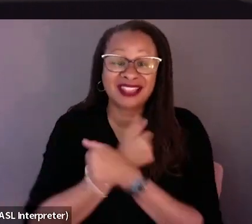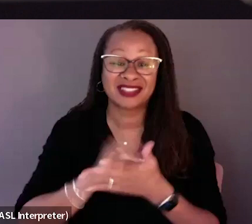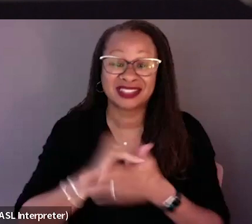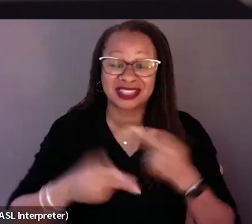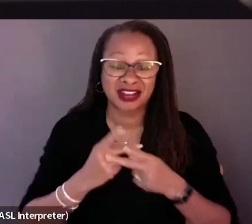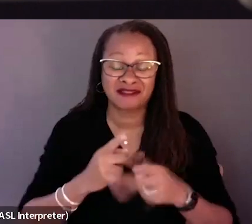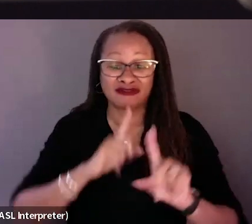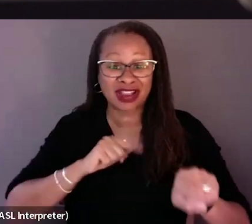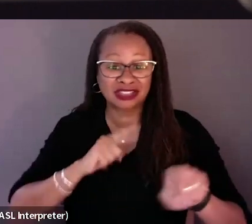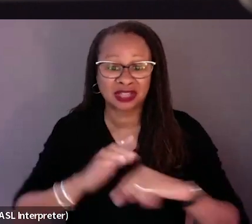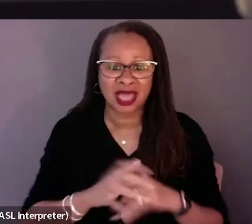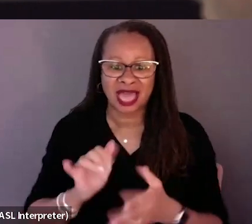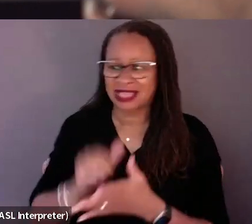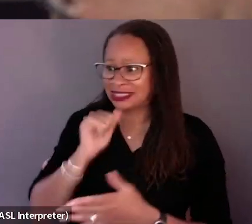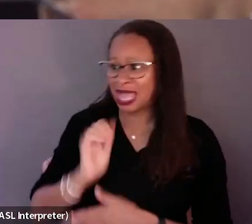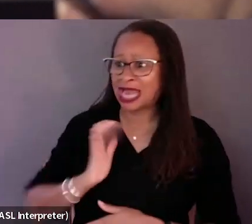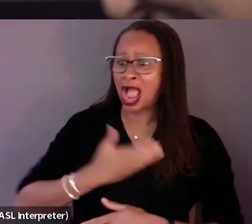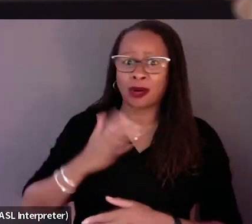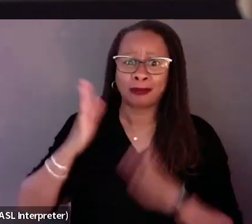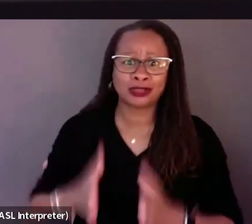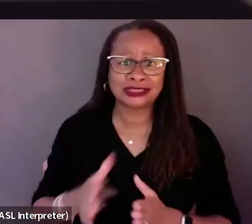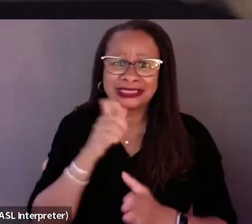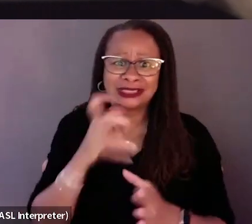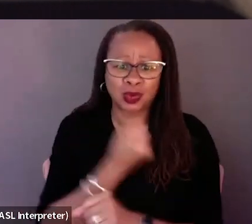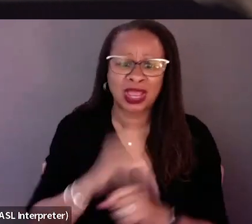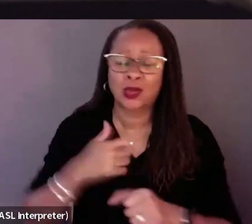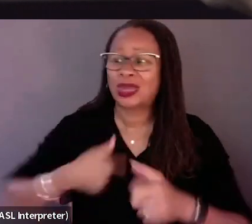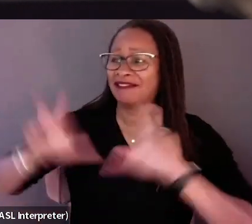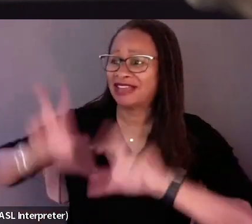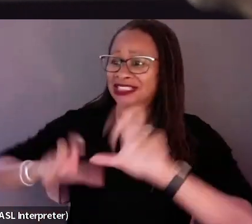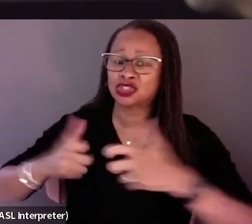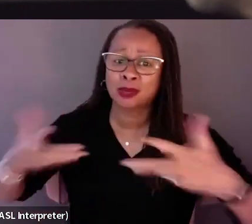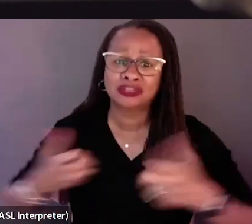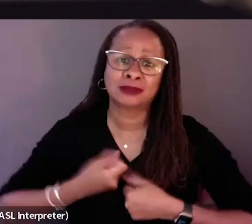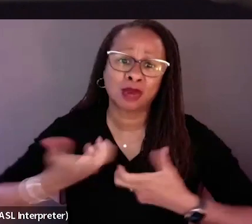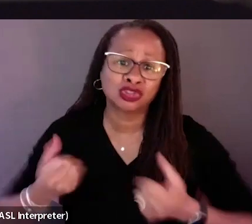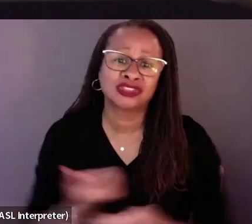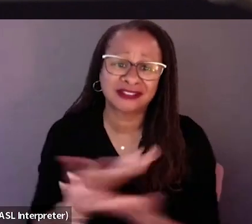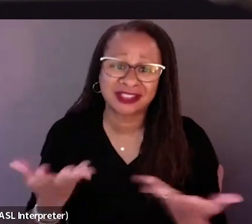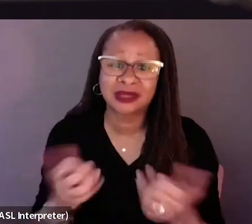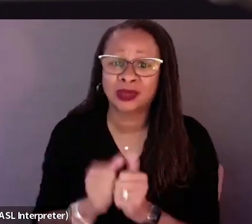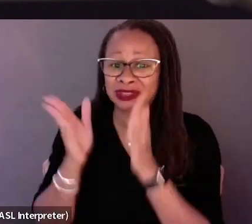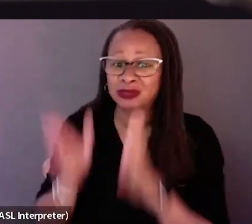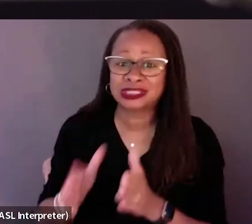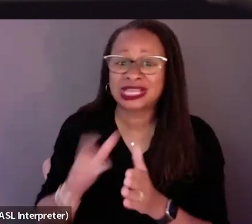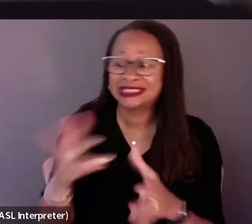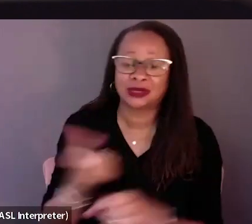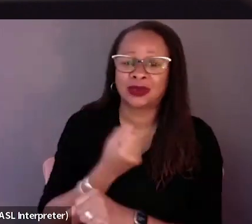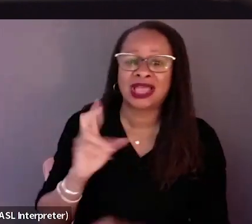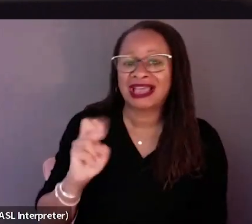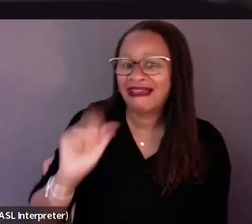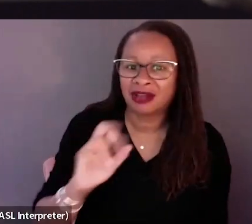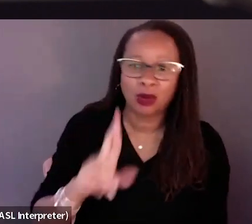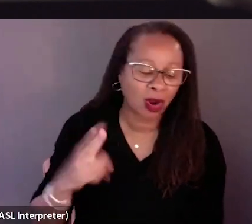like that's not our guy, it's like we invested so much like emotions with towards Eva or